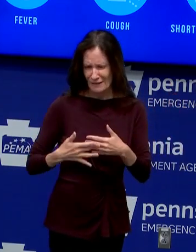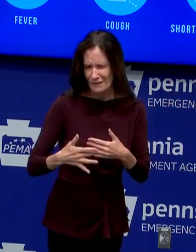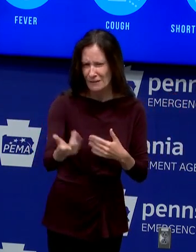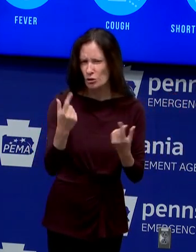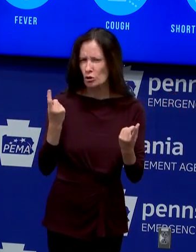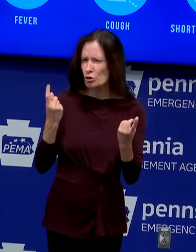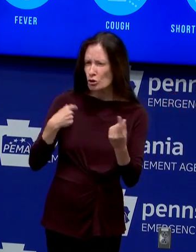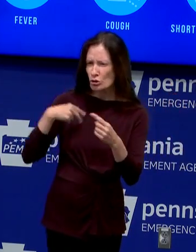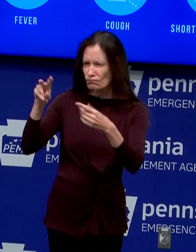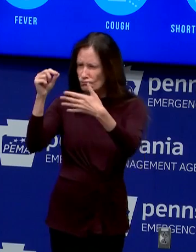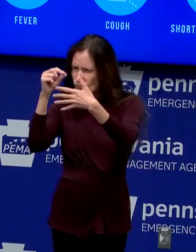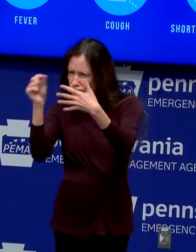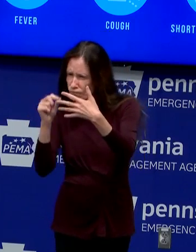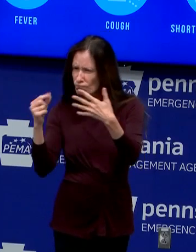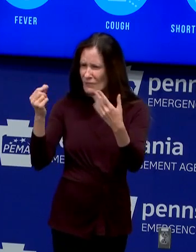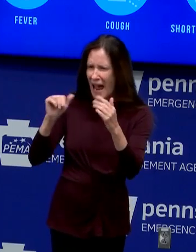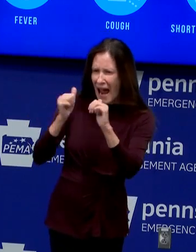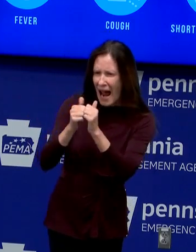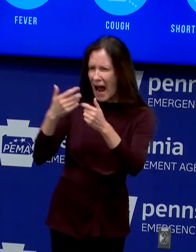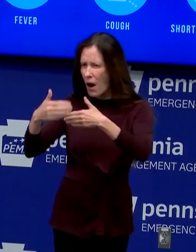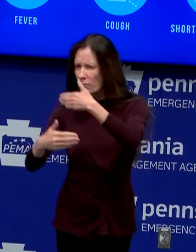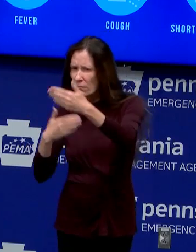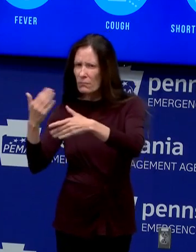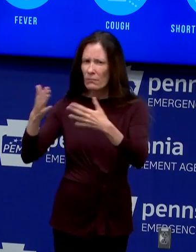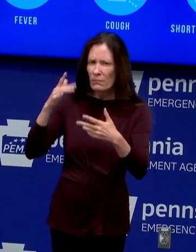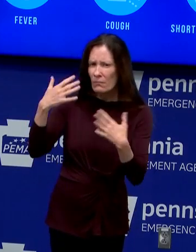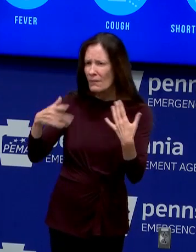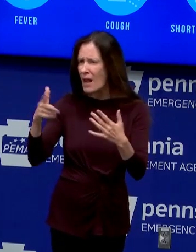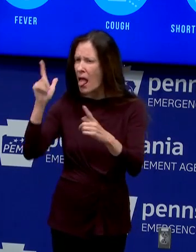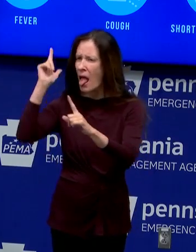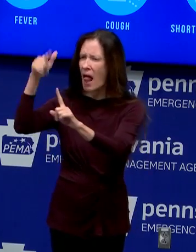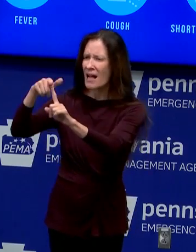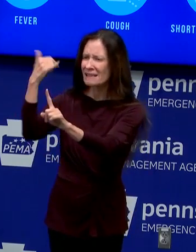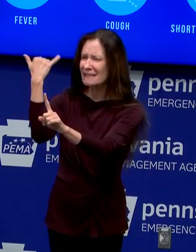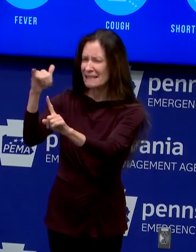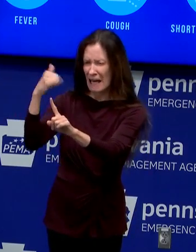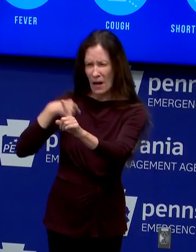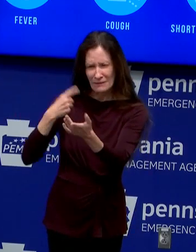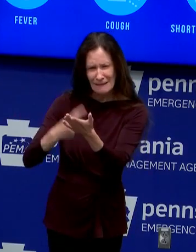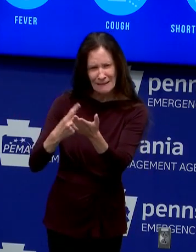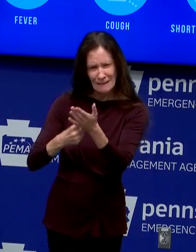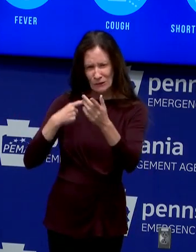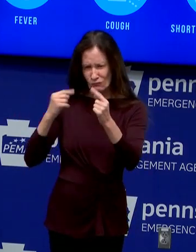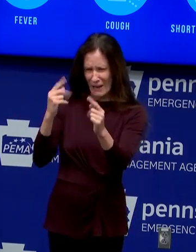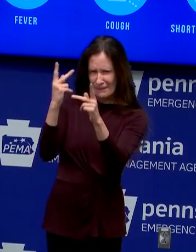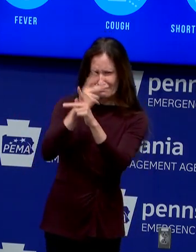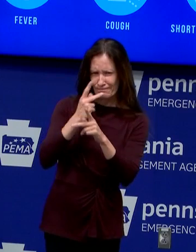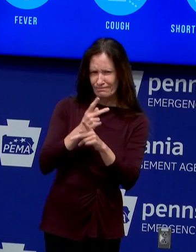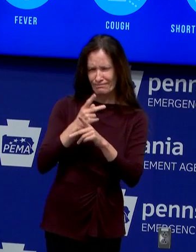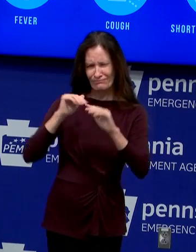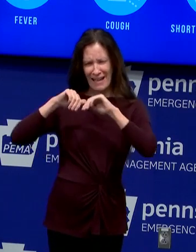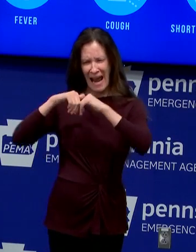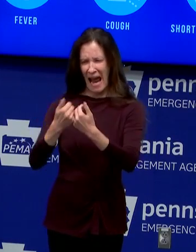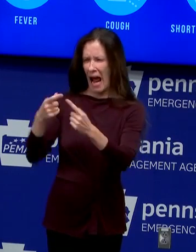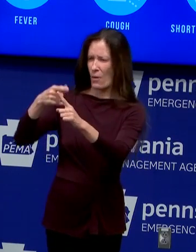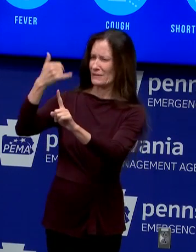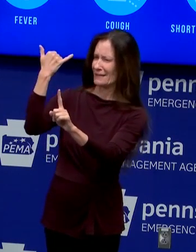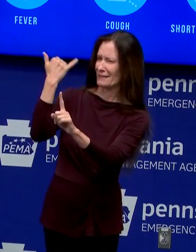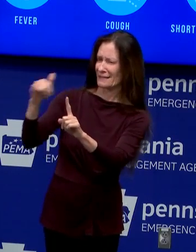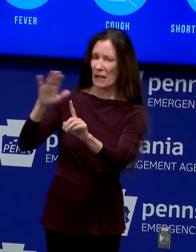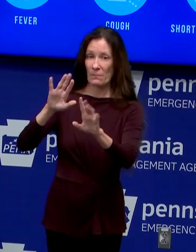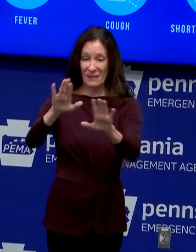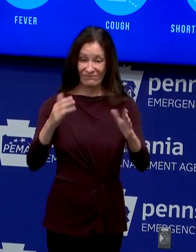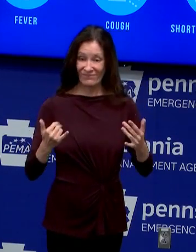the southeast eventually going from red to yellow. We did not come to any specific conclusions, but did agree that we'll continue all of